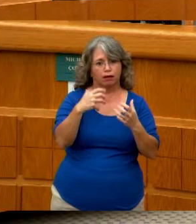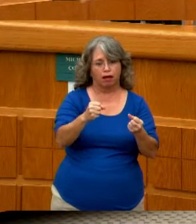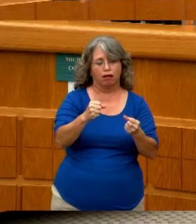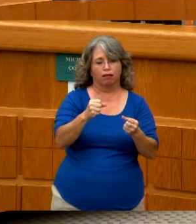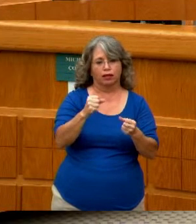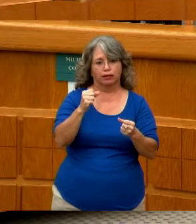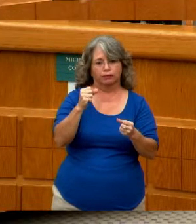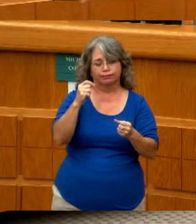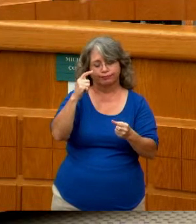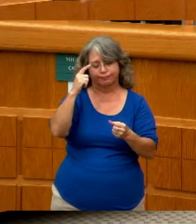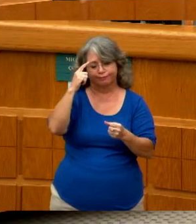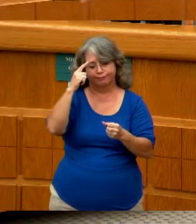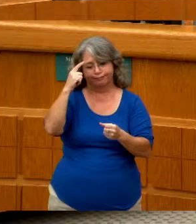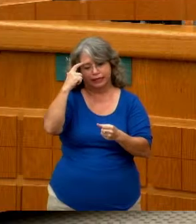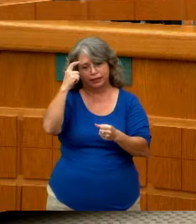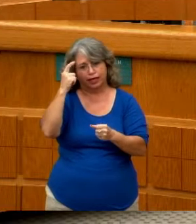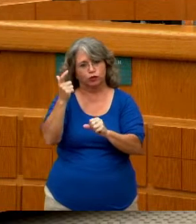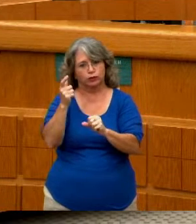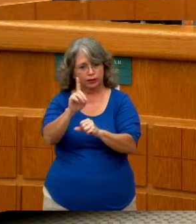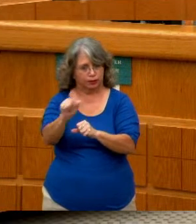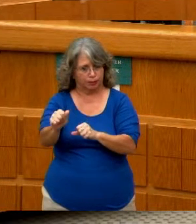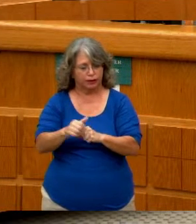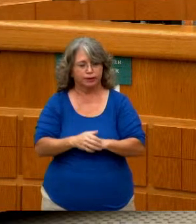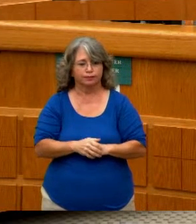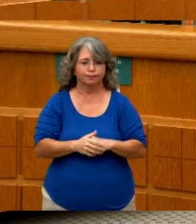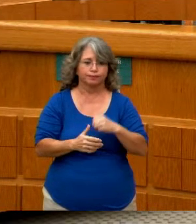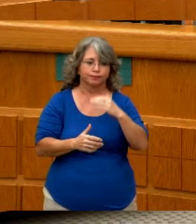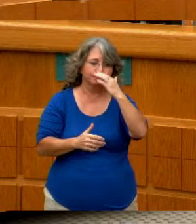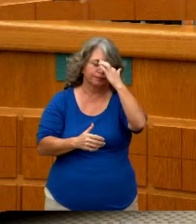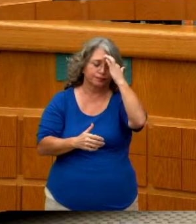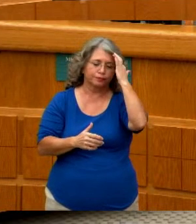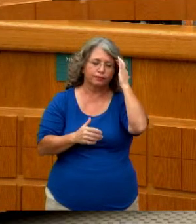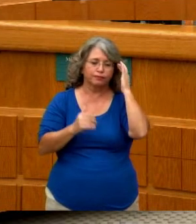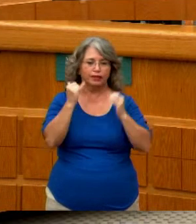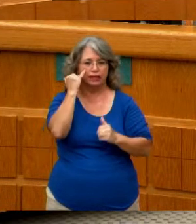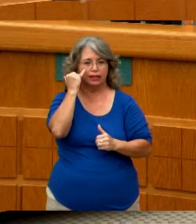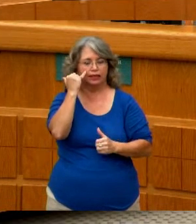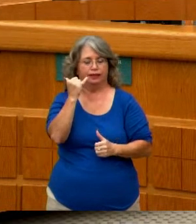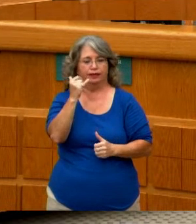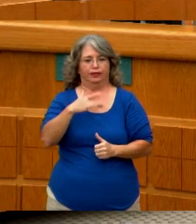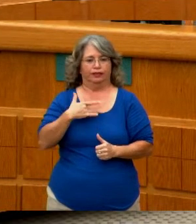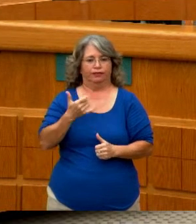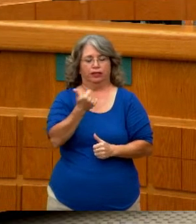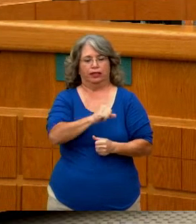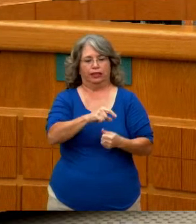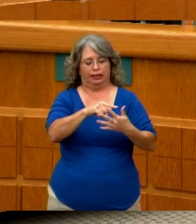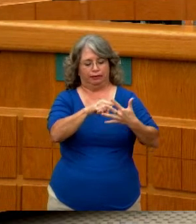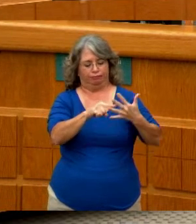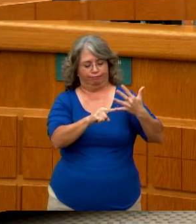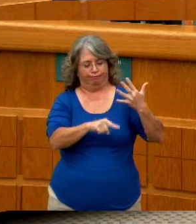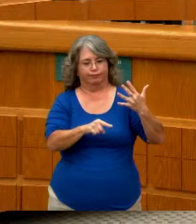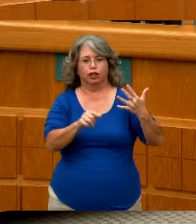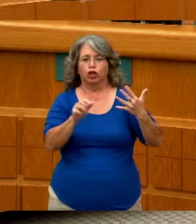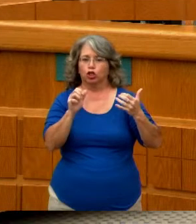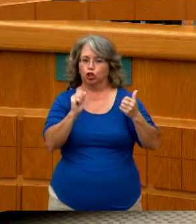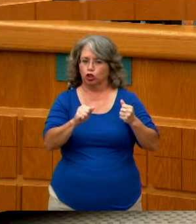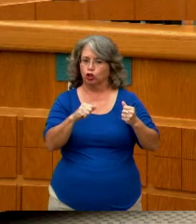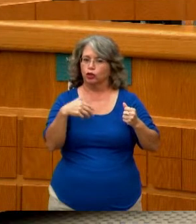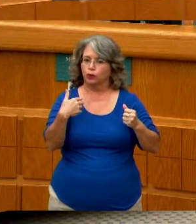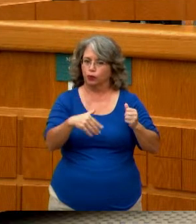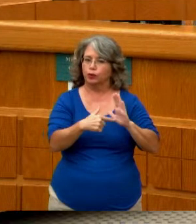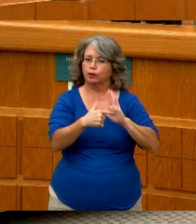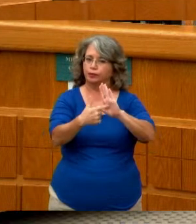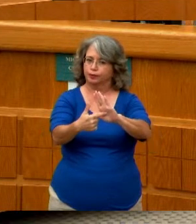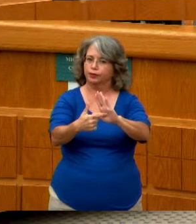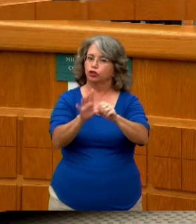with mental health and intellectual disabilities. So if you feel any of the following, it